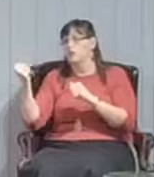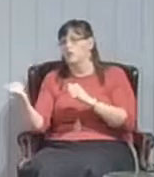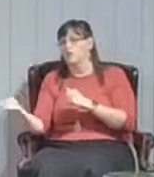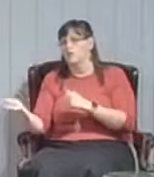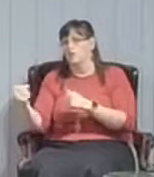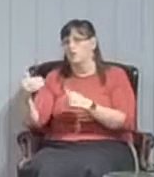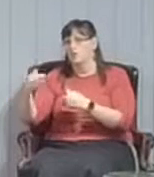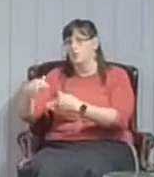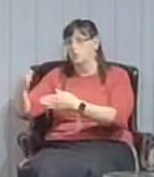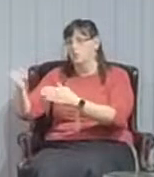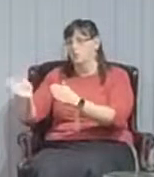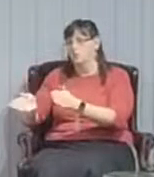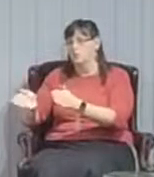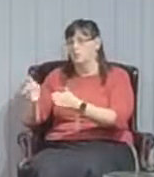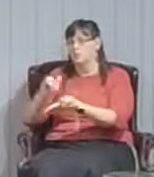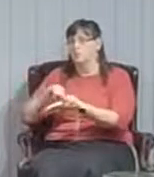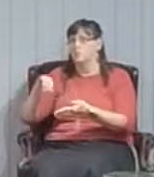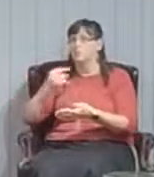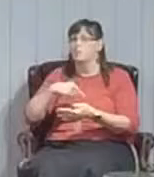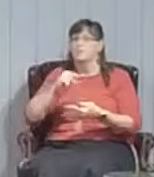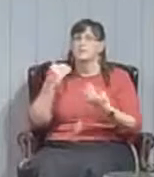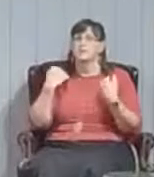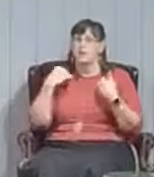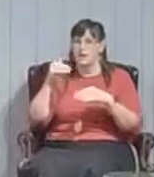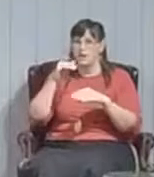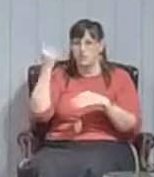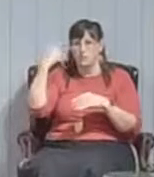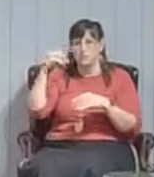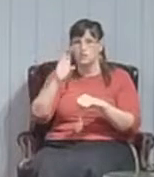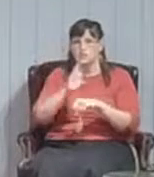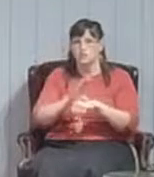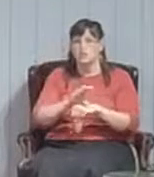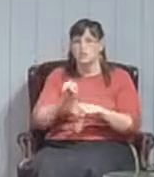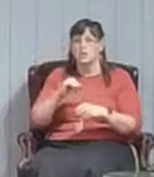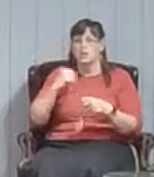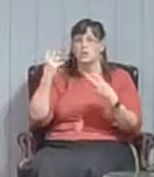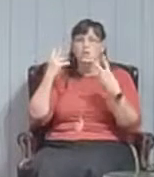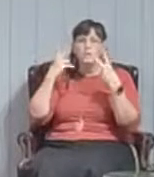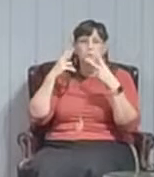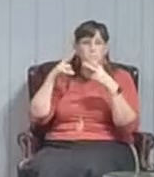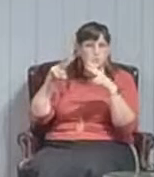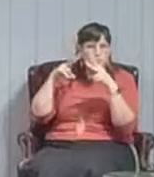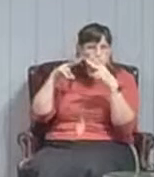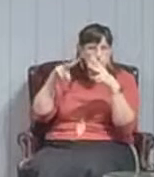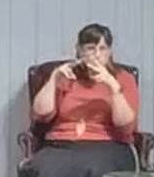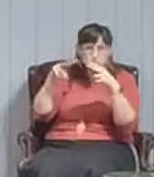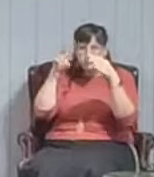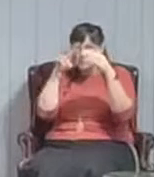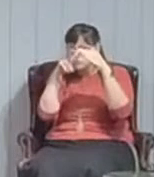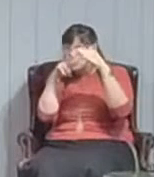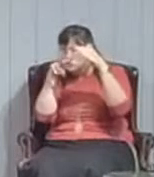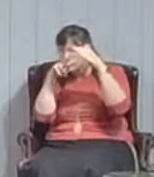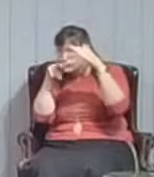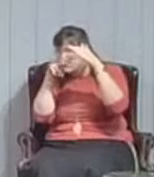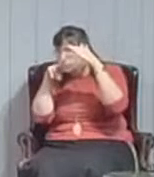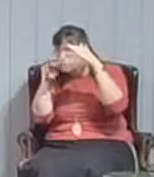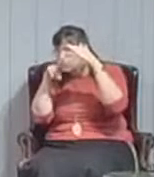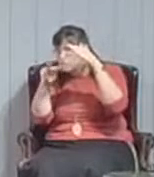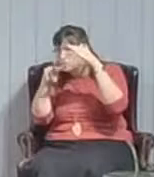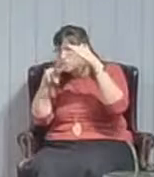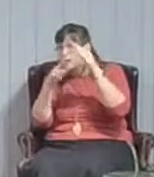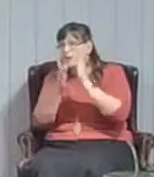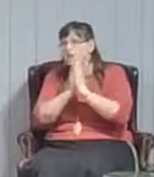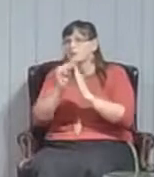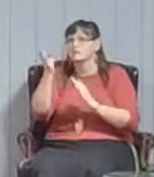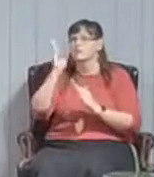the apartment we didn't rent, and I would peek through the crack in the garage doors, just ask God,